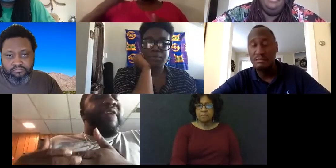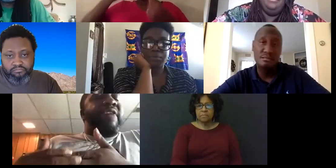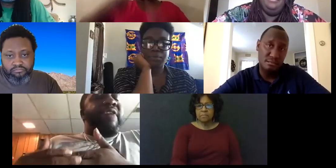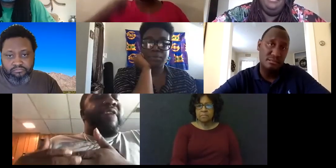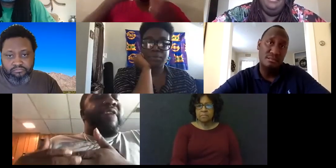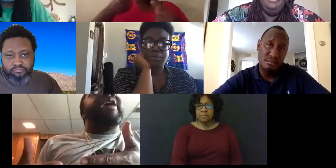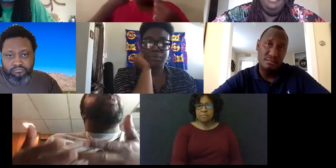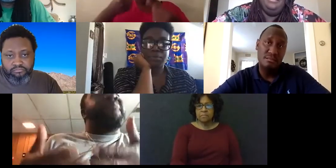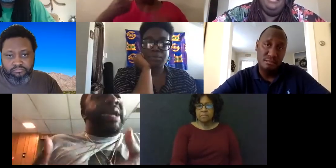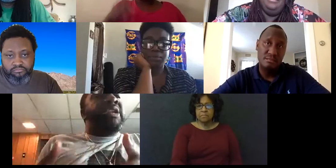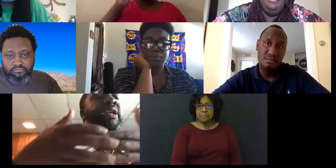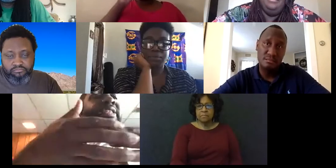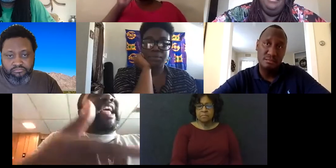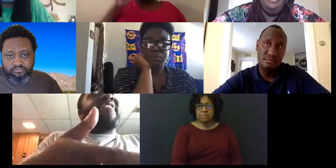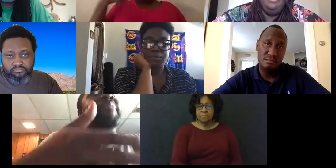don't